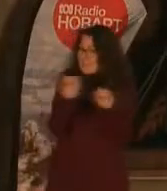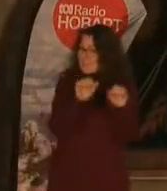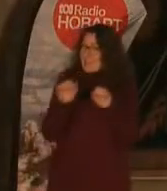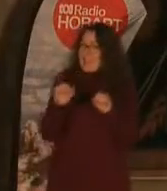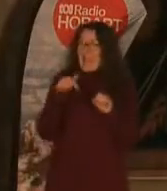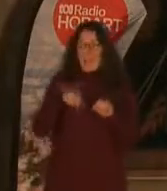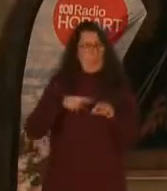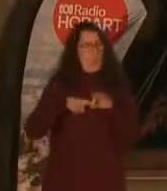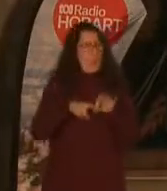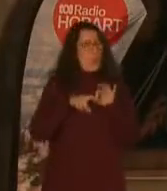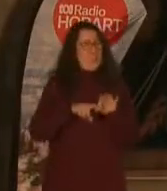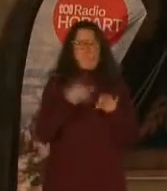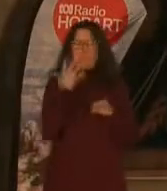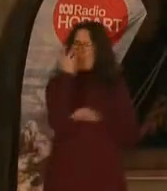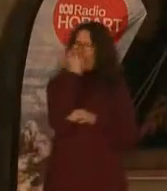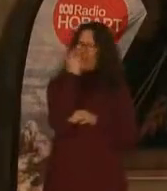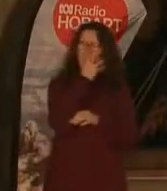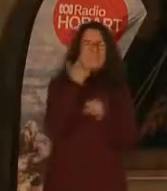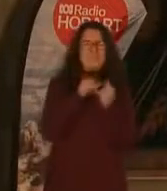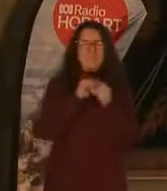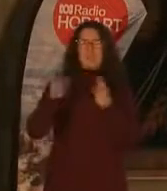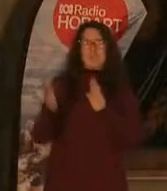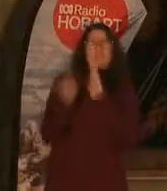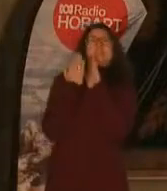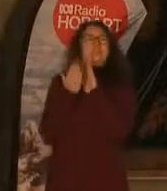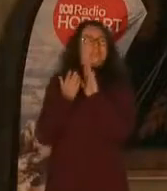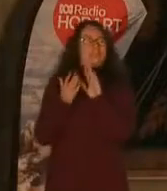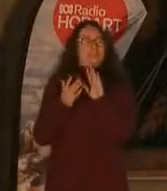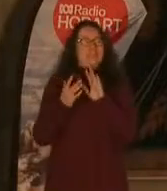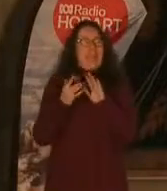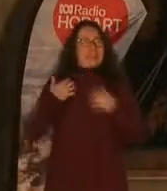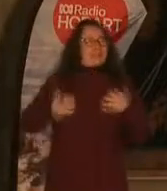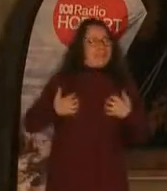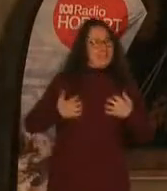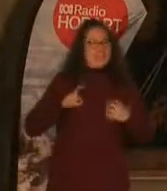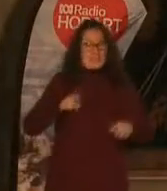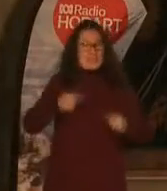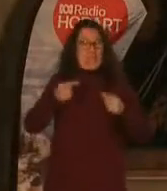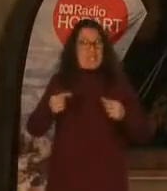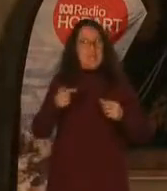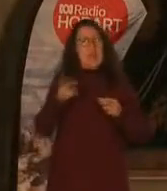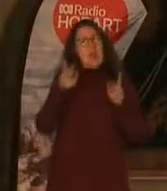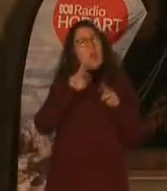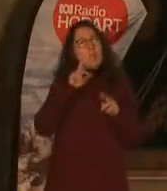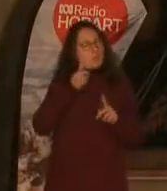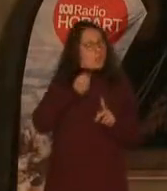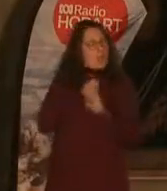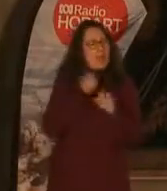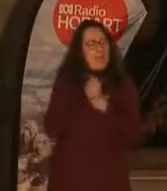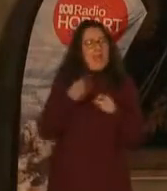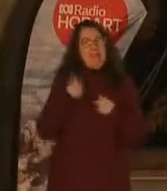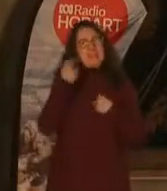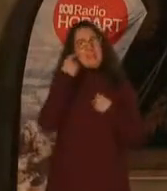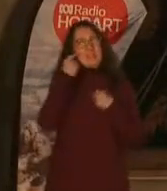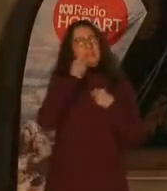and exciting and challenging. And for the rest of us, helps us think differently about what we understand knowledge to be. I know it certainly has